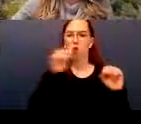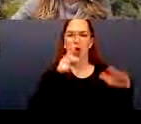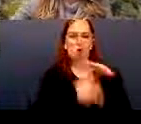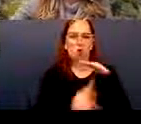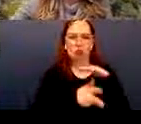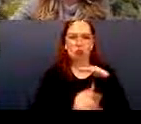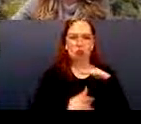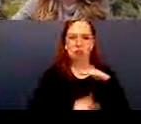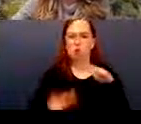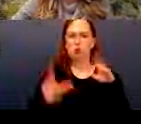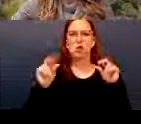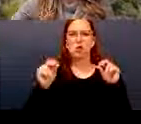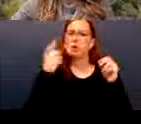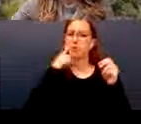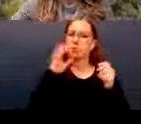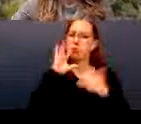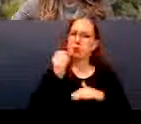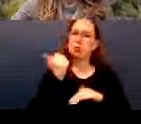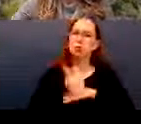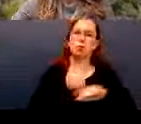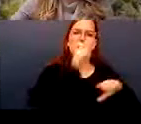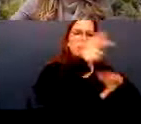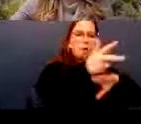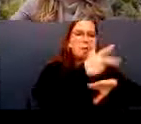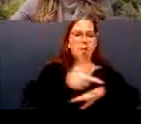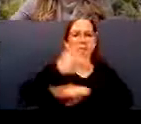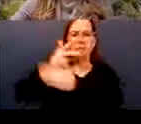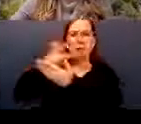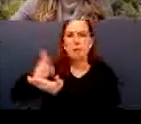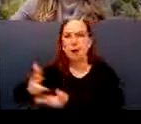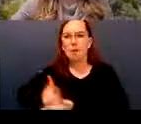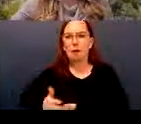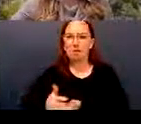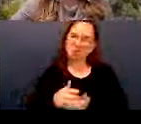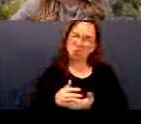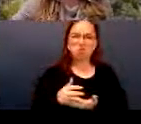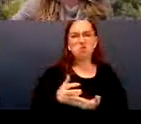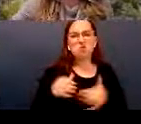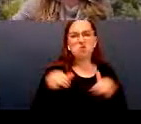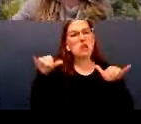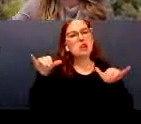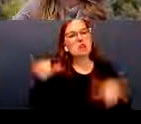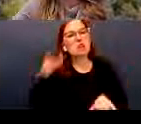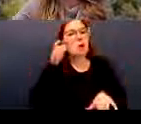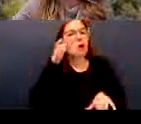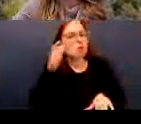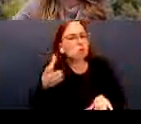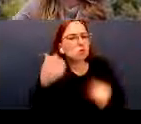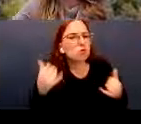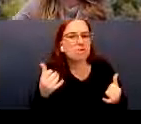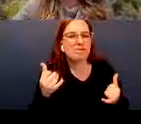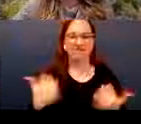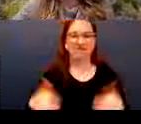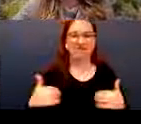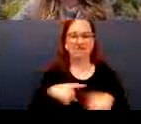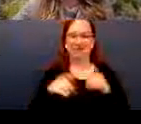distributed surface parking lots, not unlike what is there today, but just better organized around the points